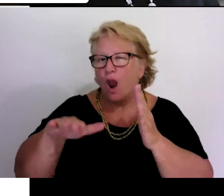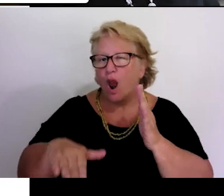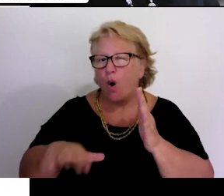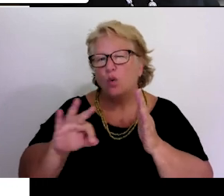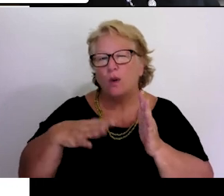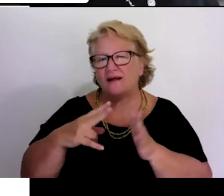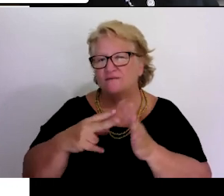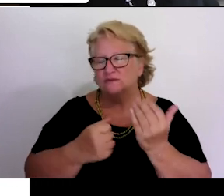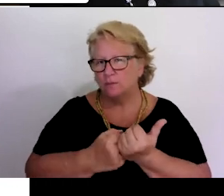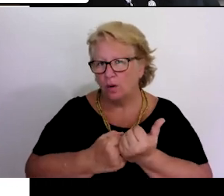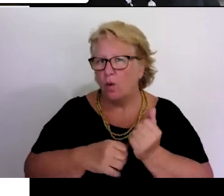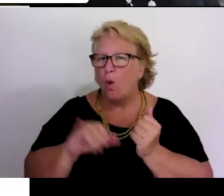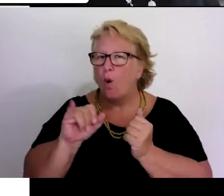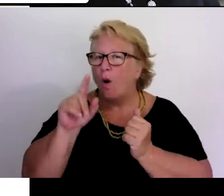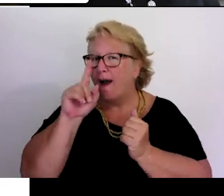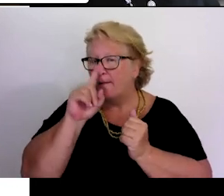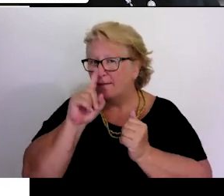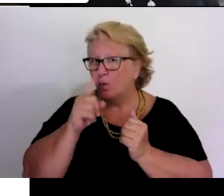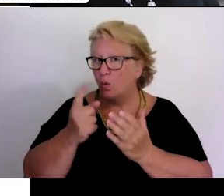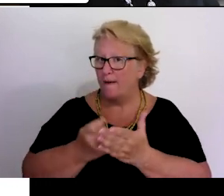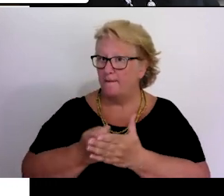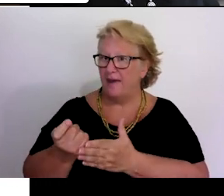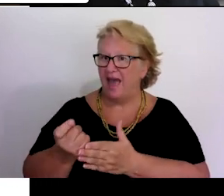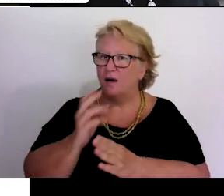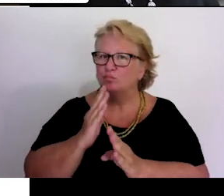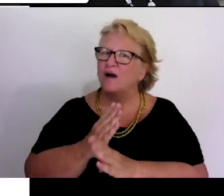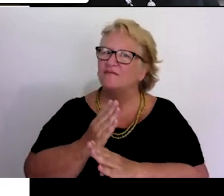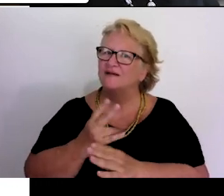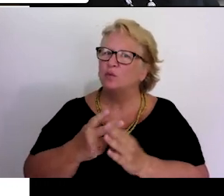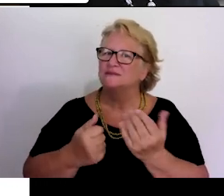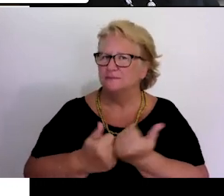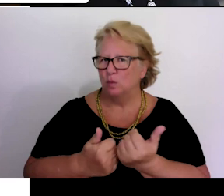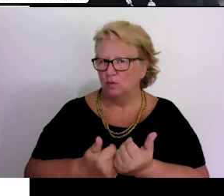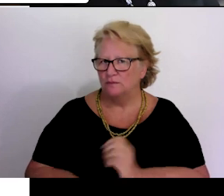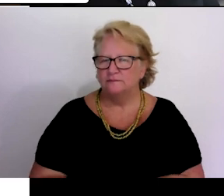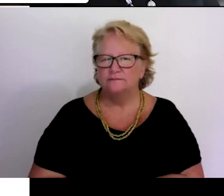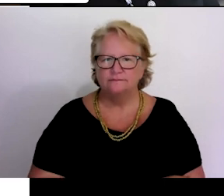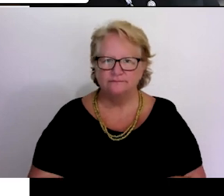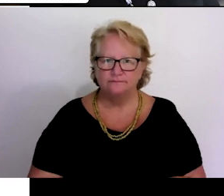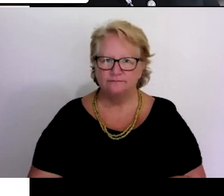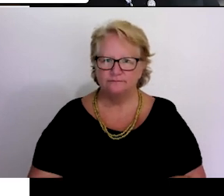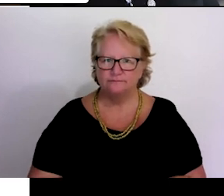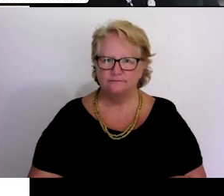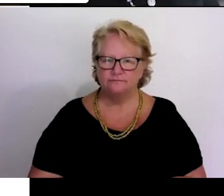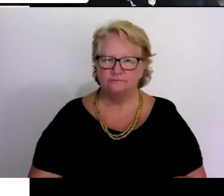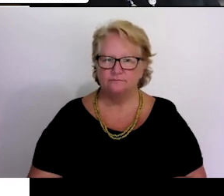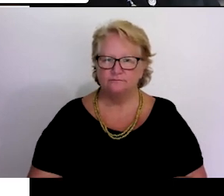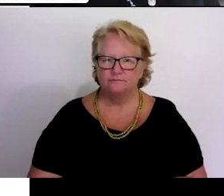for support, or people who have paid for support through private means or for private disability support